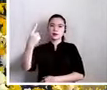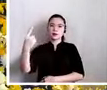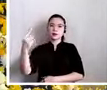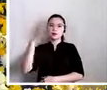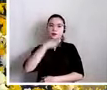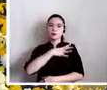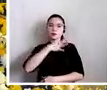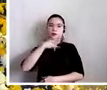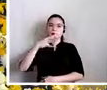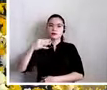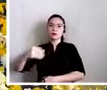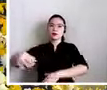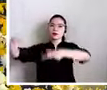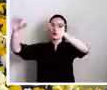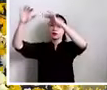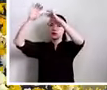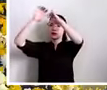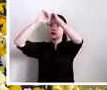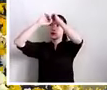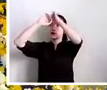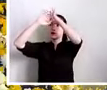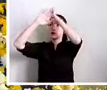the Father.